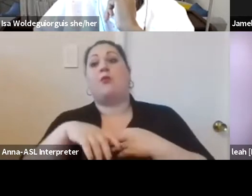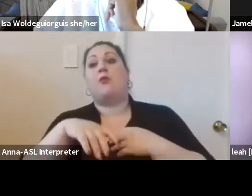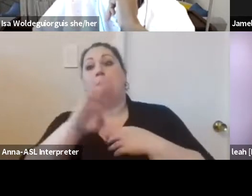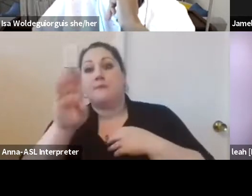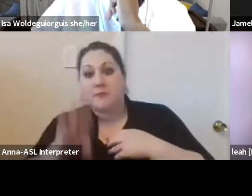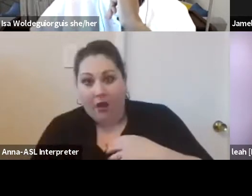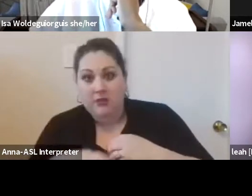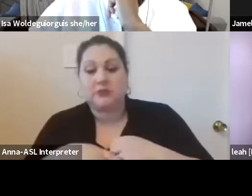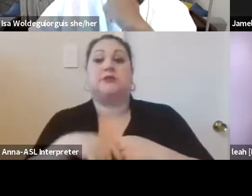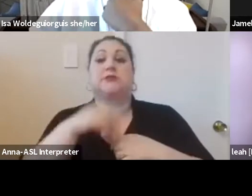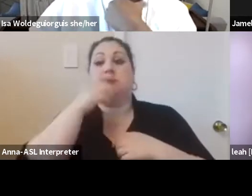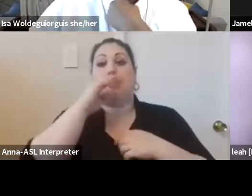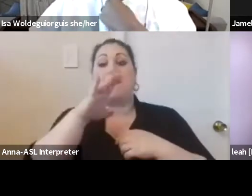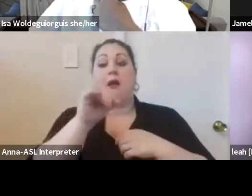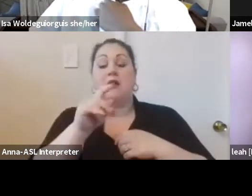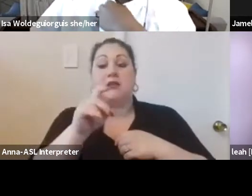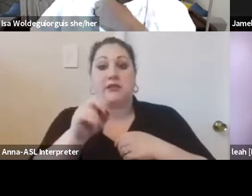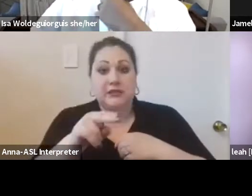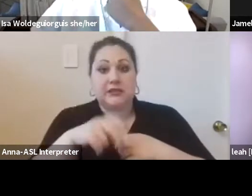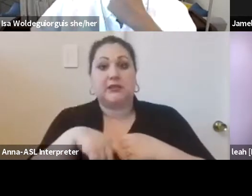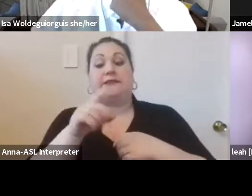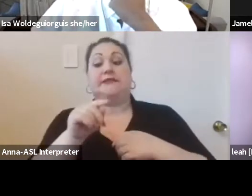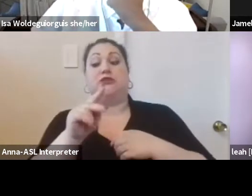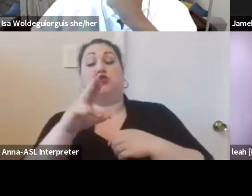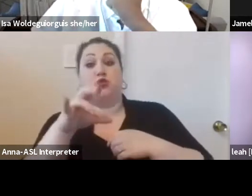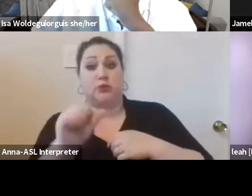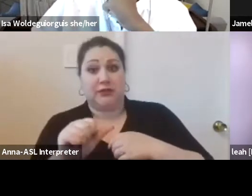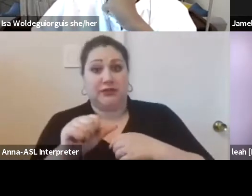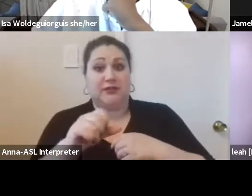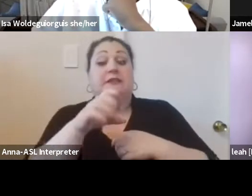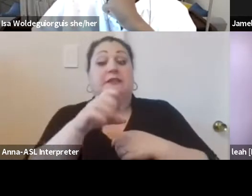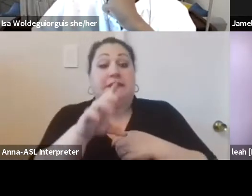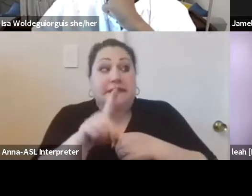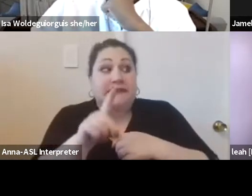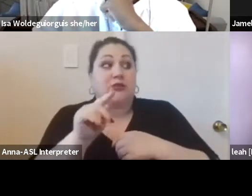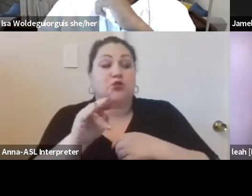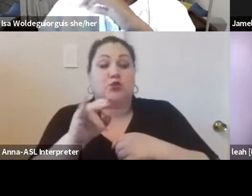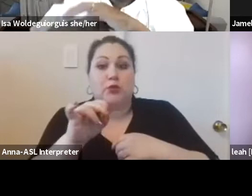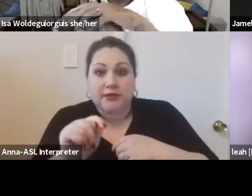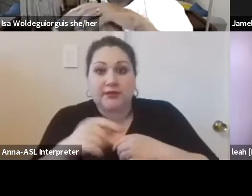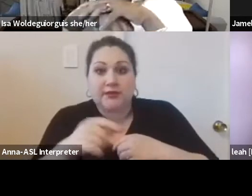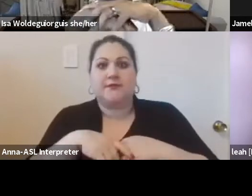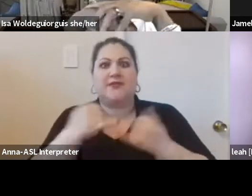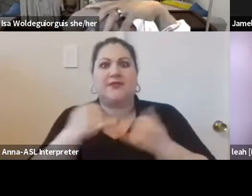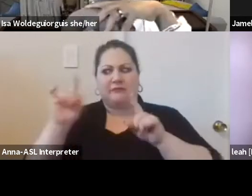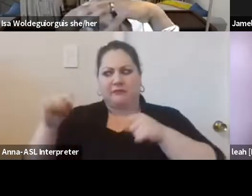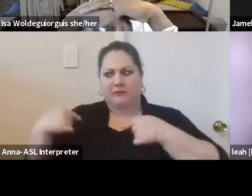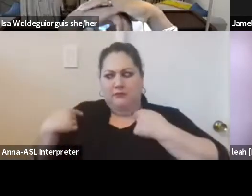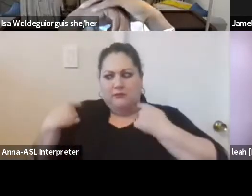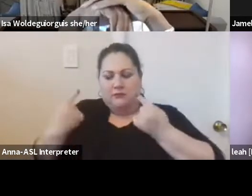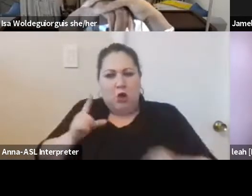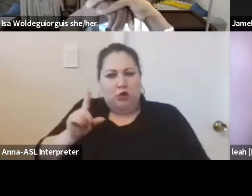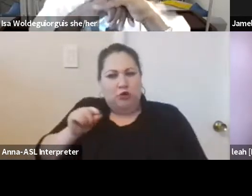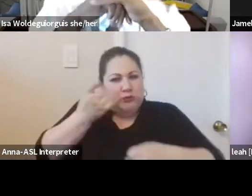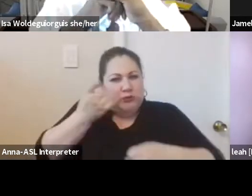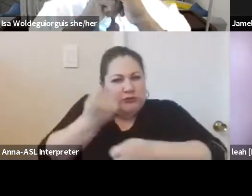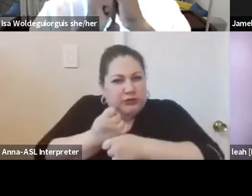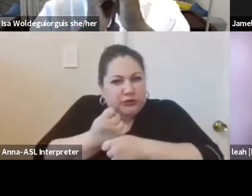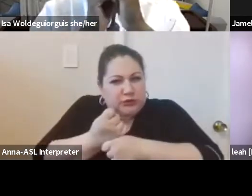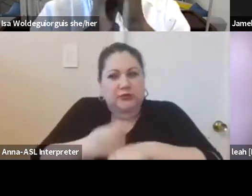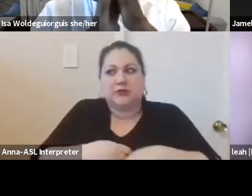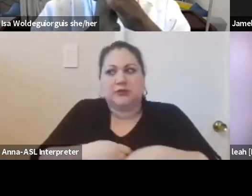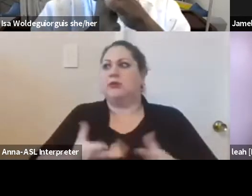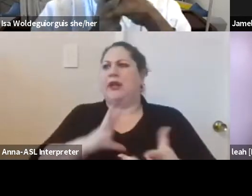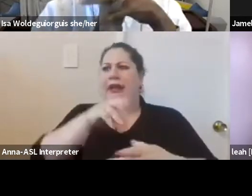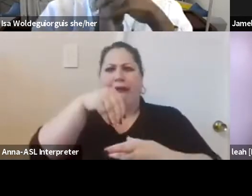spanned 20 years, how they've merged, how they're intermingled, how even after a class action lawsuit